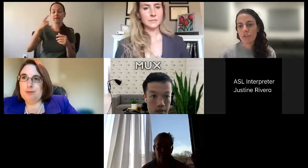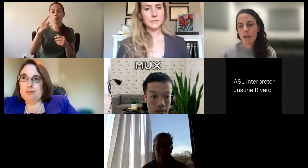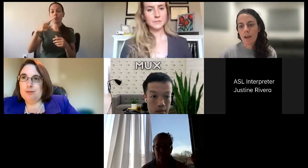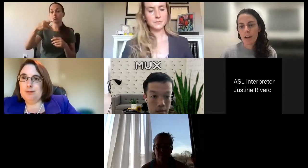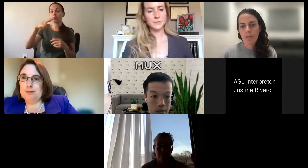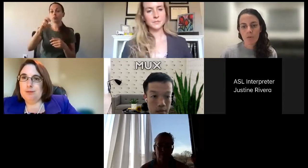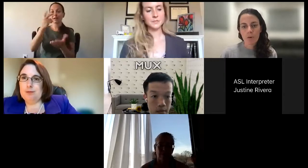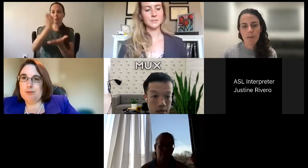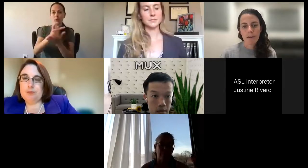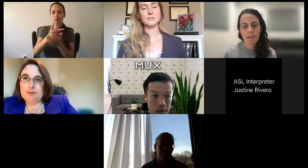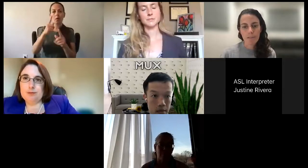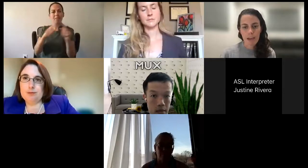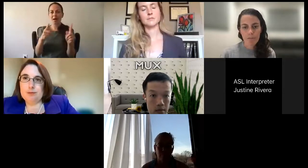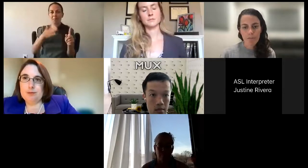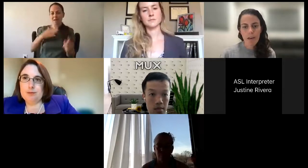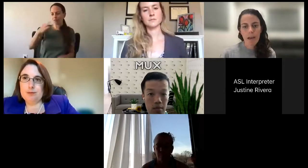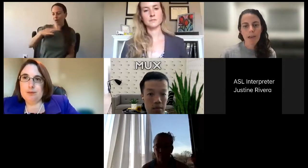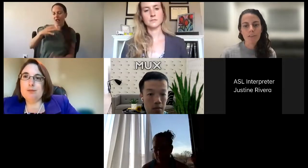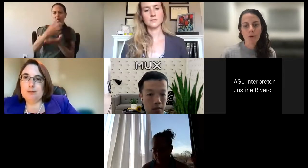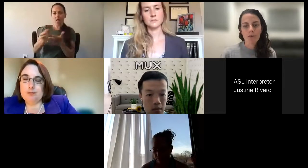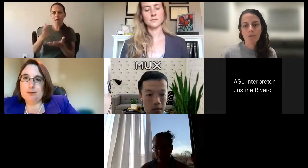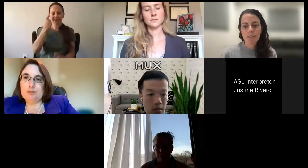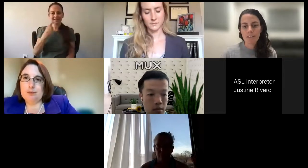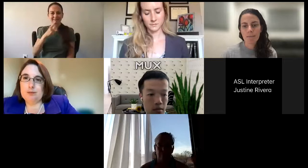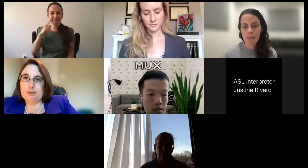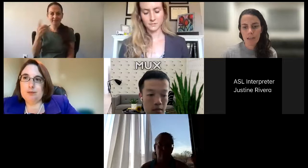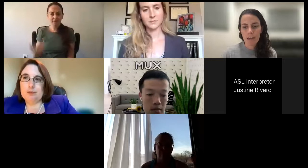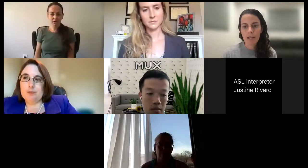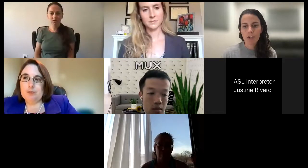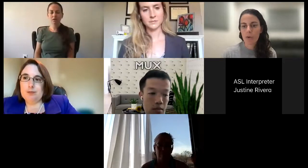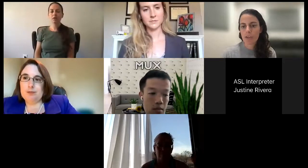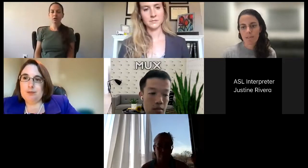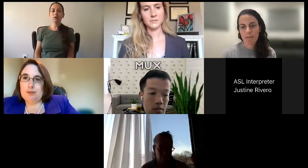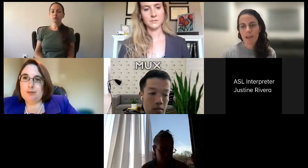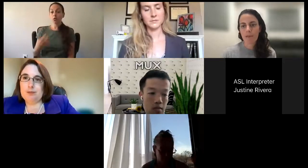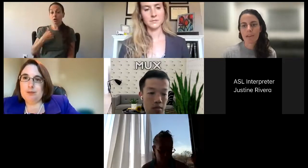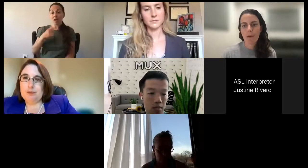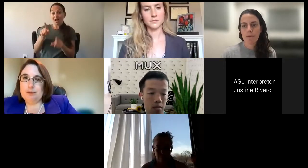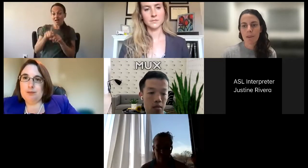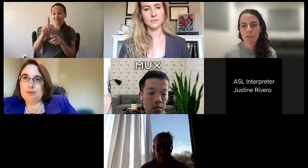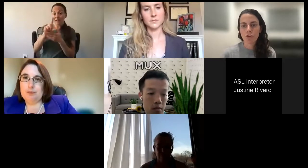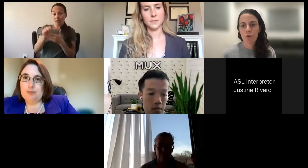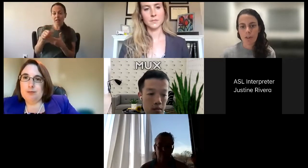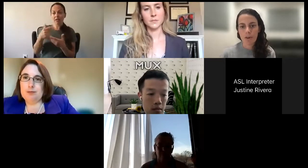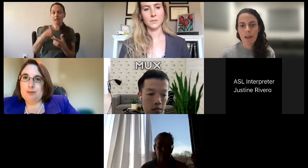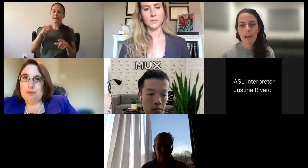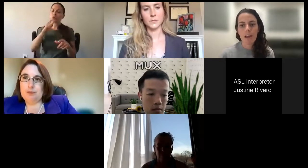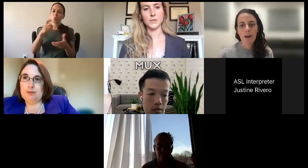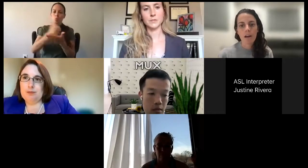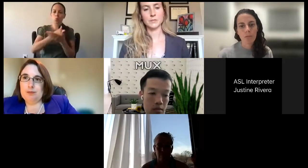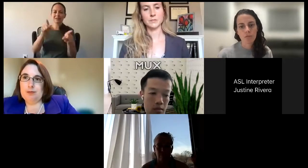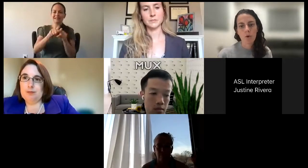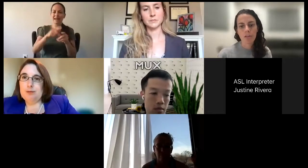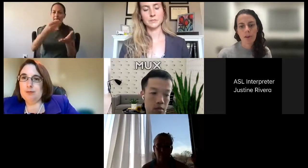declined due to my credit being ruined because I'm deaf. As a person with a disability, I don't earn the same salary as my peers who are hearing